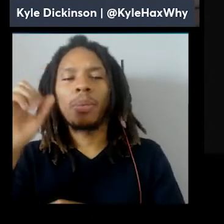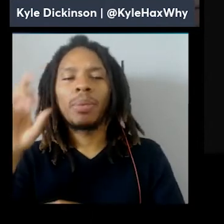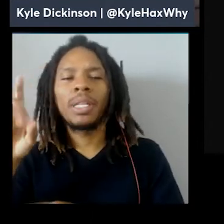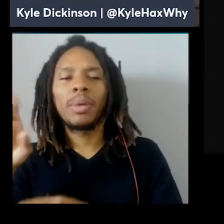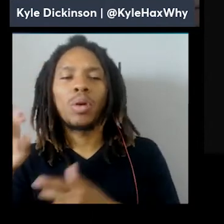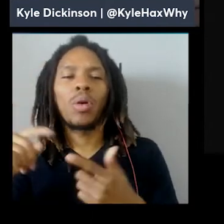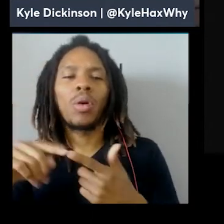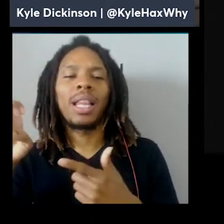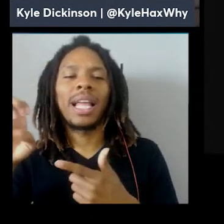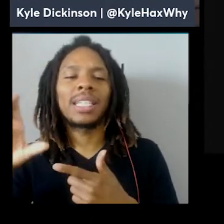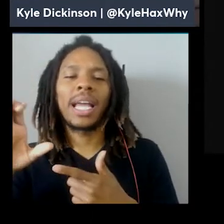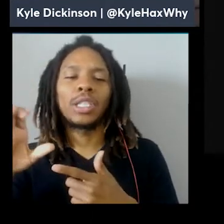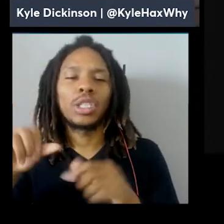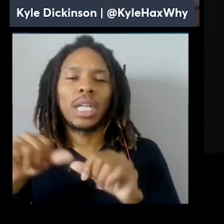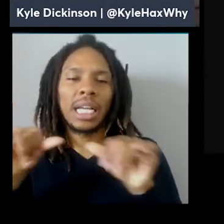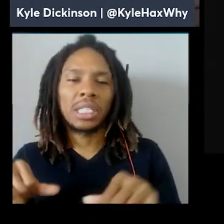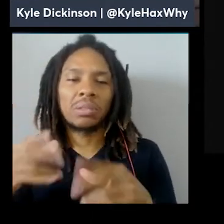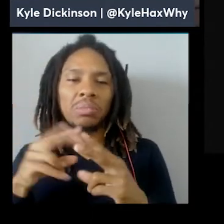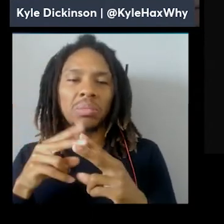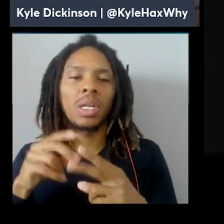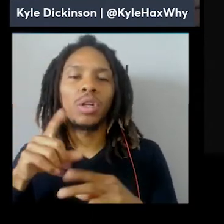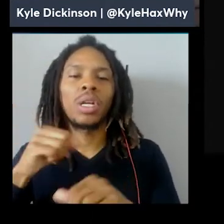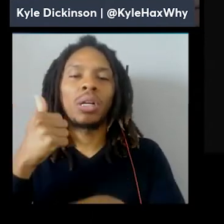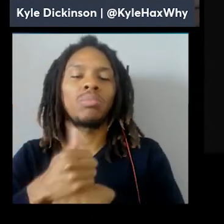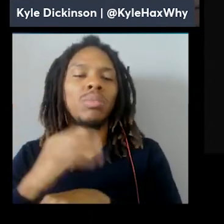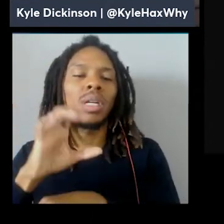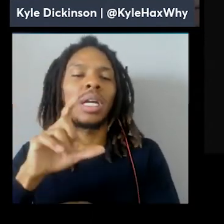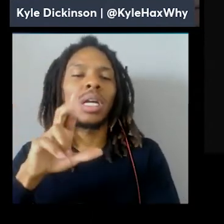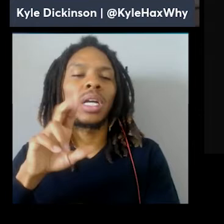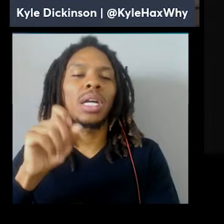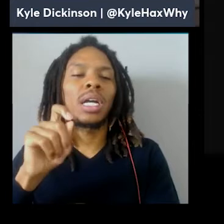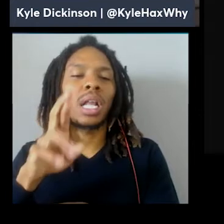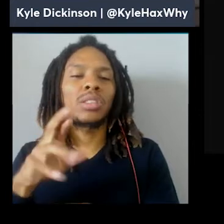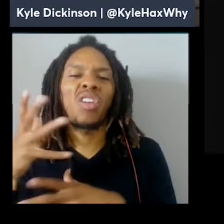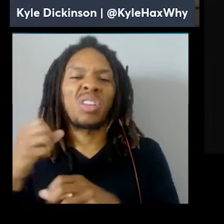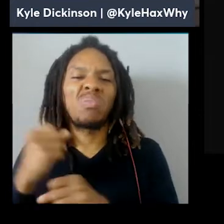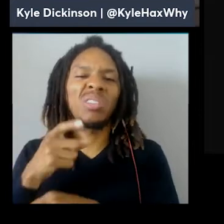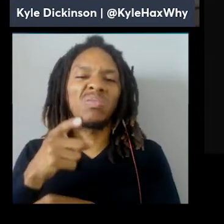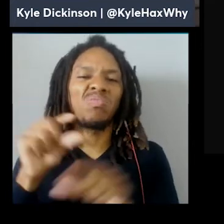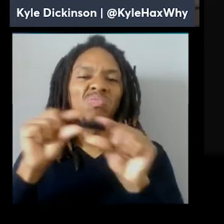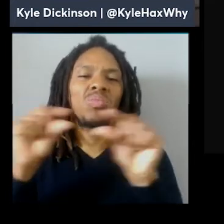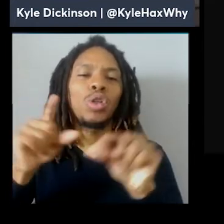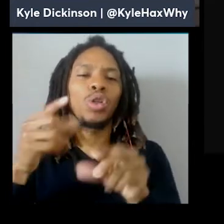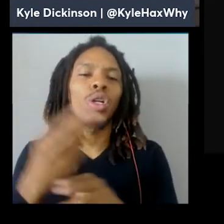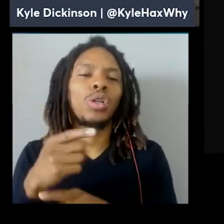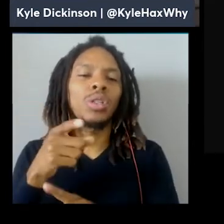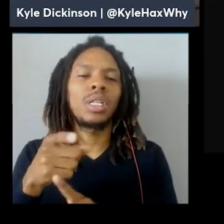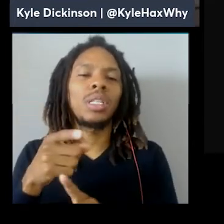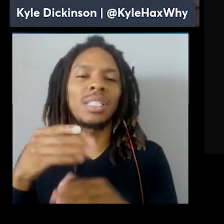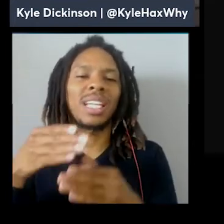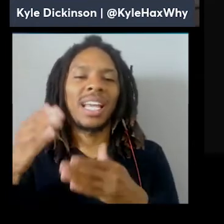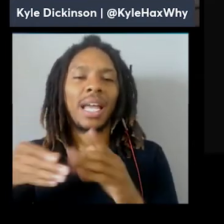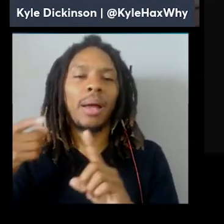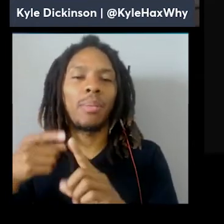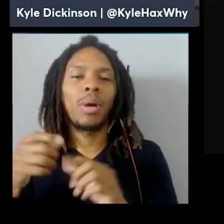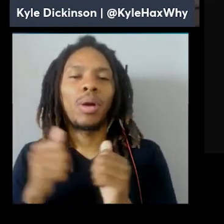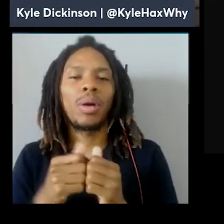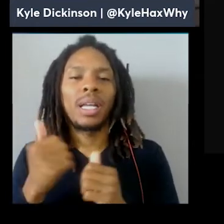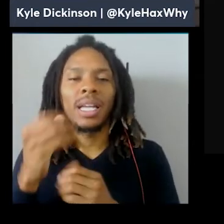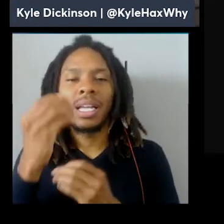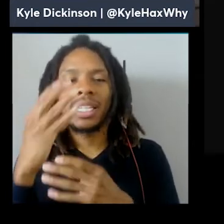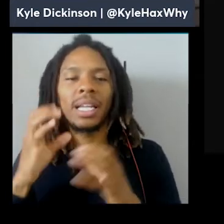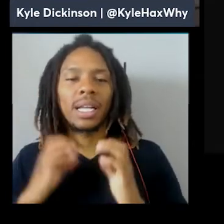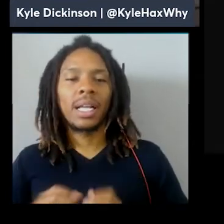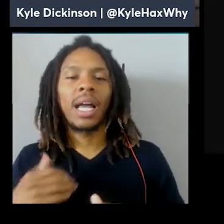console, and create a cluster. So it's already created here. You can use this as a Redis endpoint with any Redis client. So as you can see, I'm using